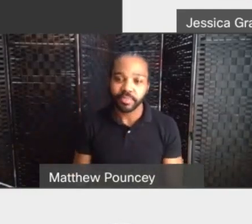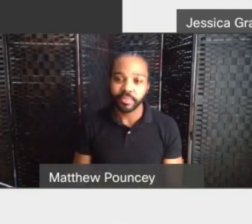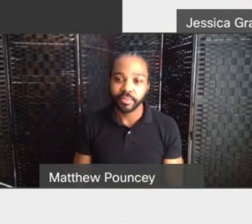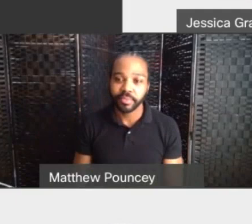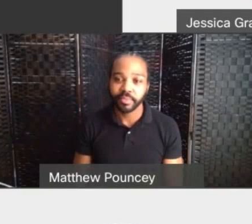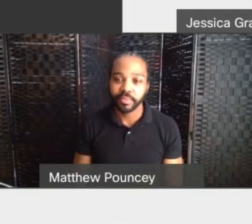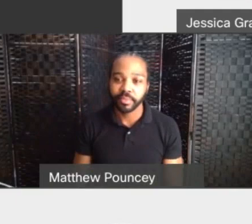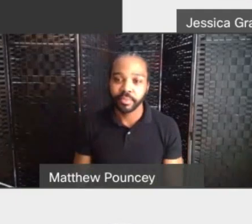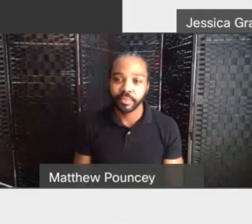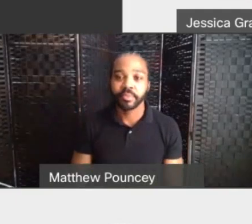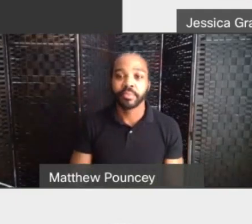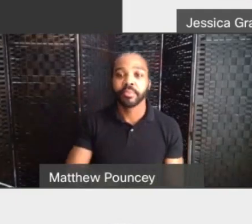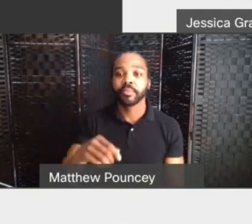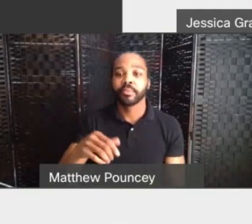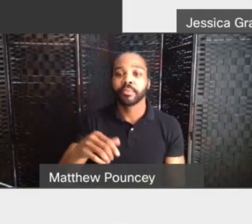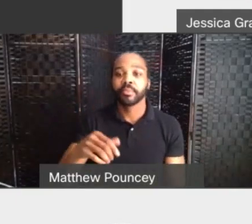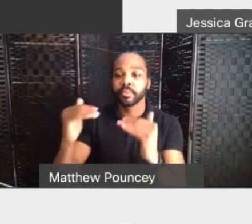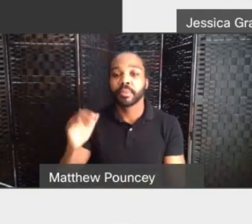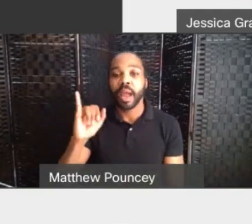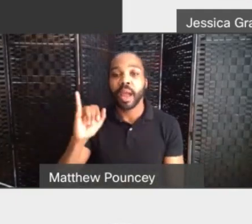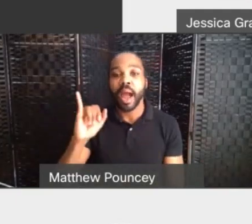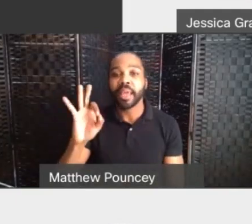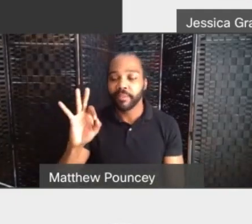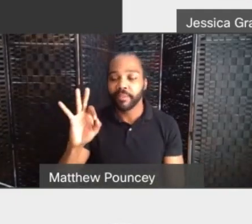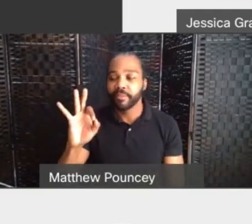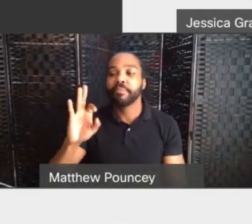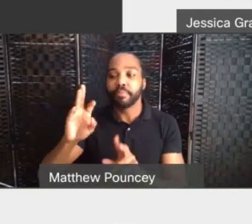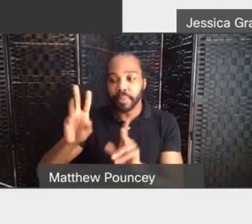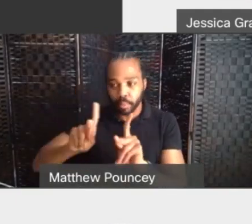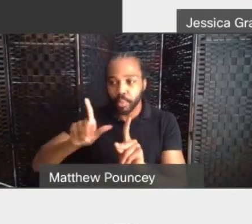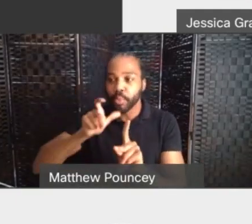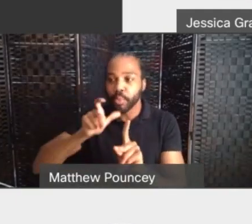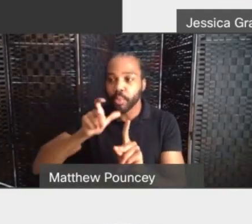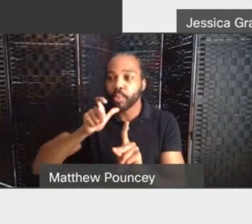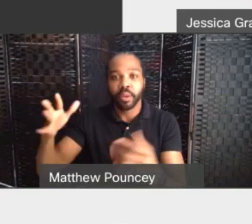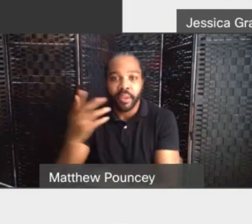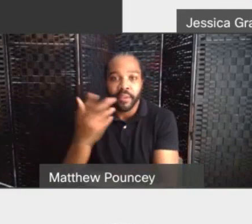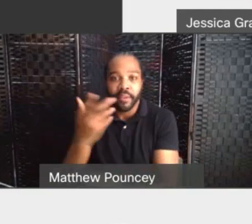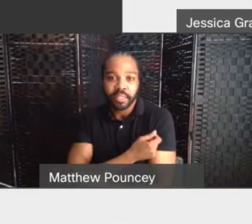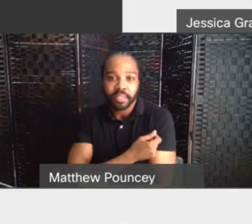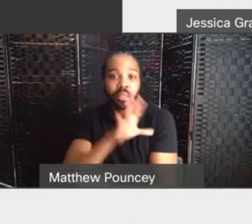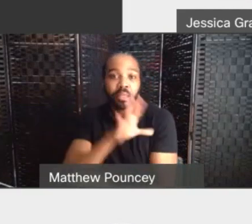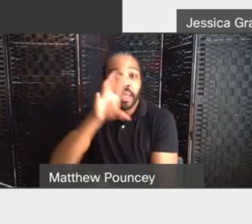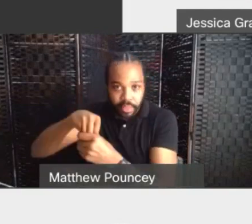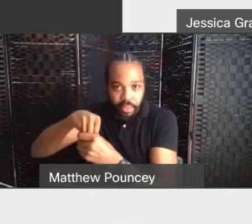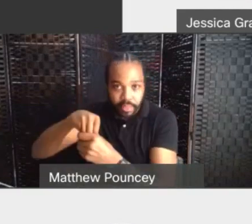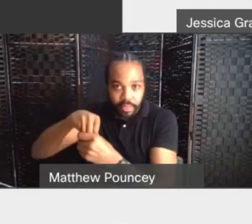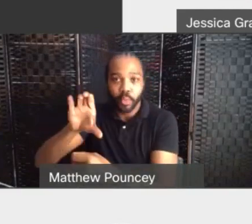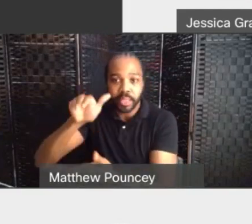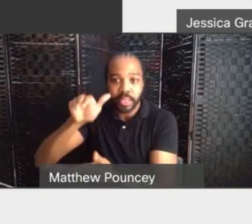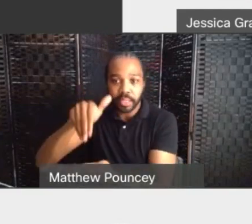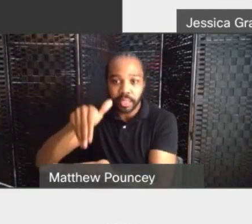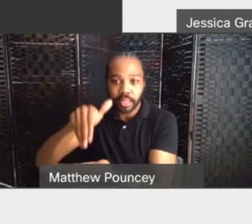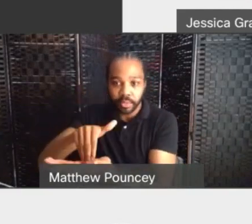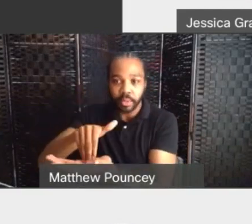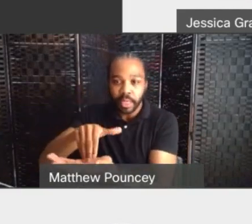The ICF people that went to the ICF folks that were vaccinated at the rec center Does this say did receive or did